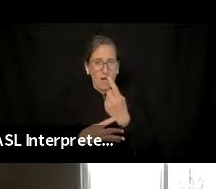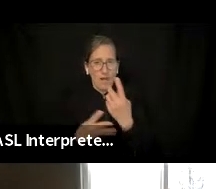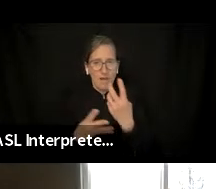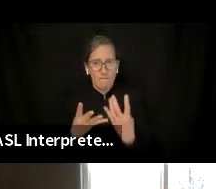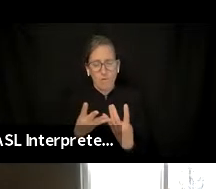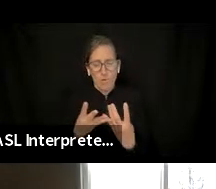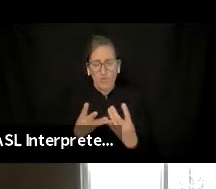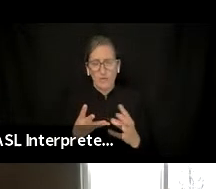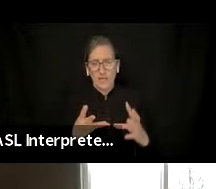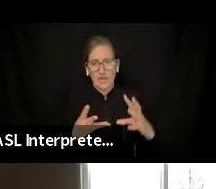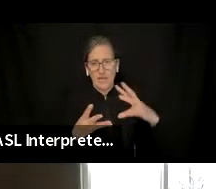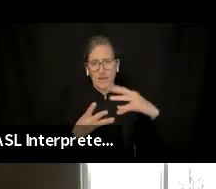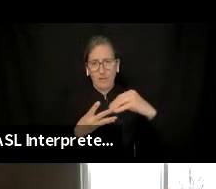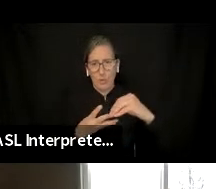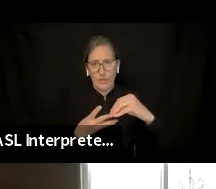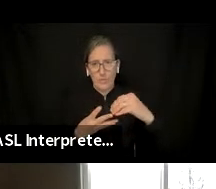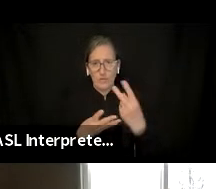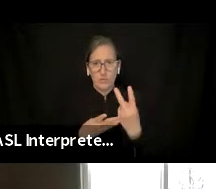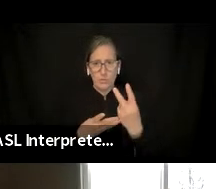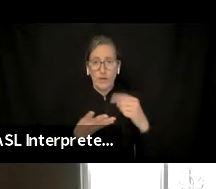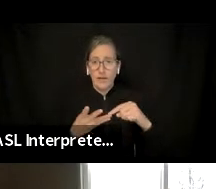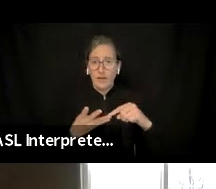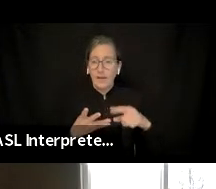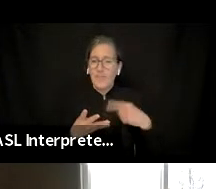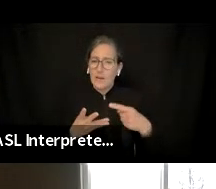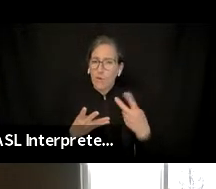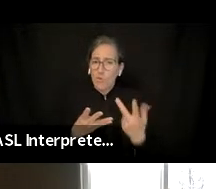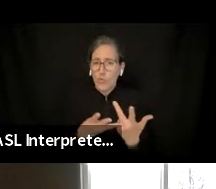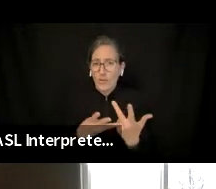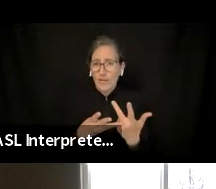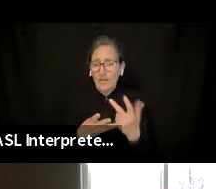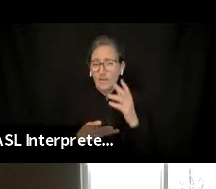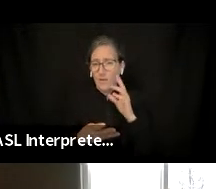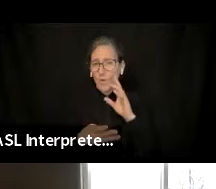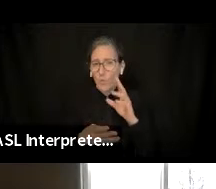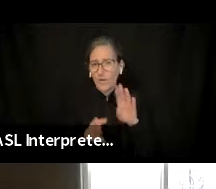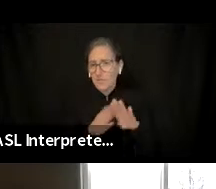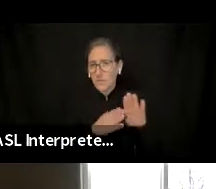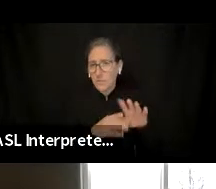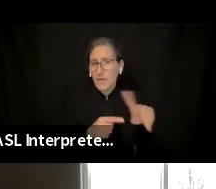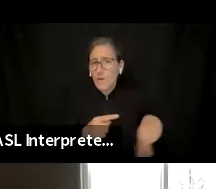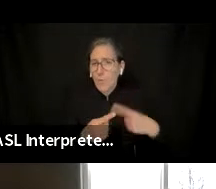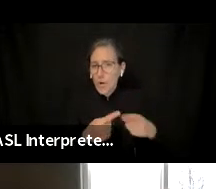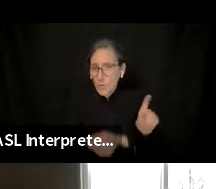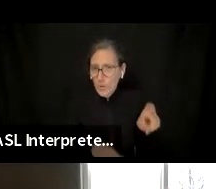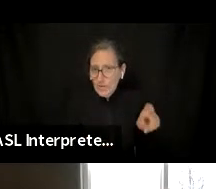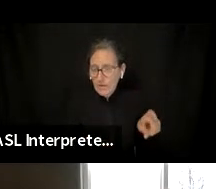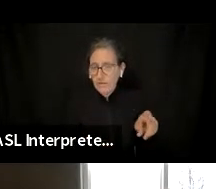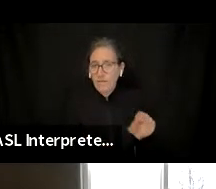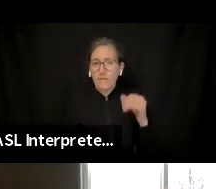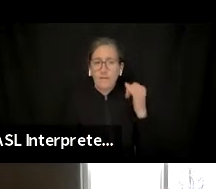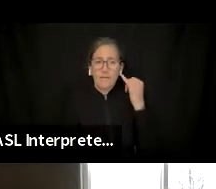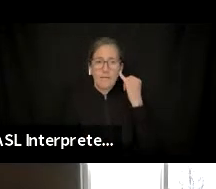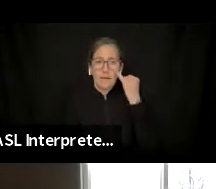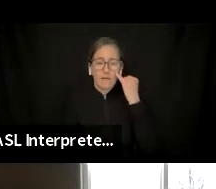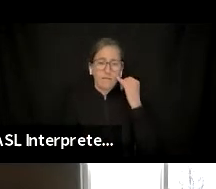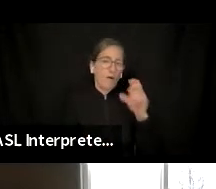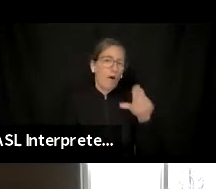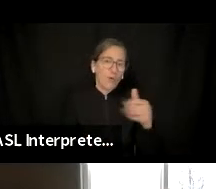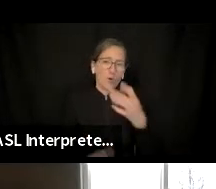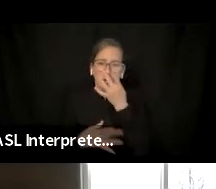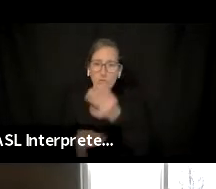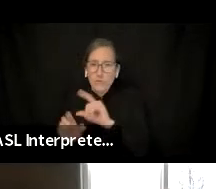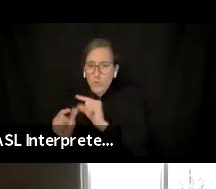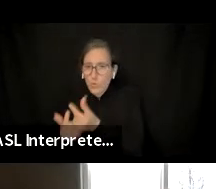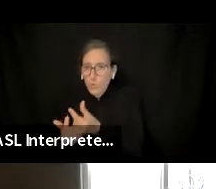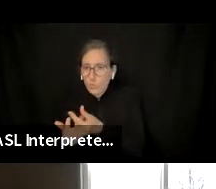3 is one that's going to just come, like, it sounds like it's going to come as needed, as the other, interested groups, staff, and elected officials have